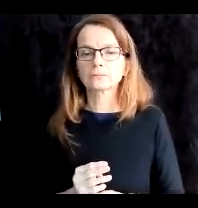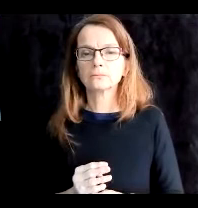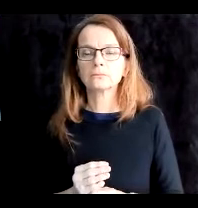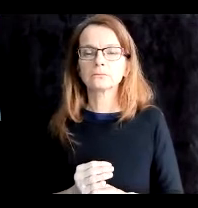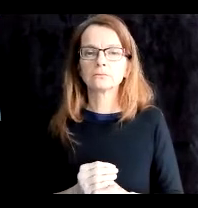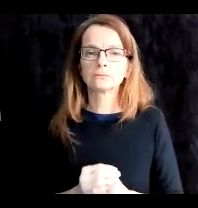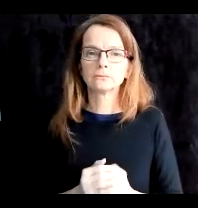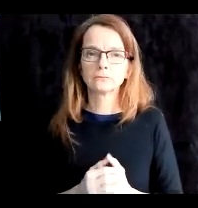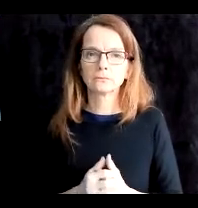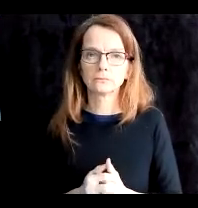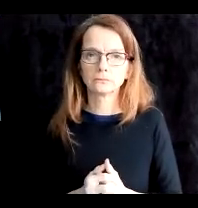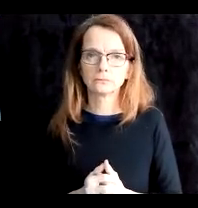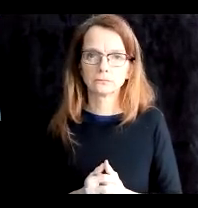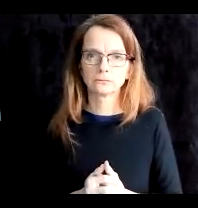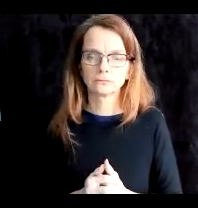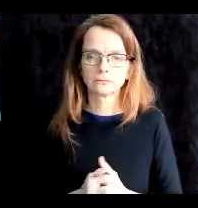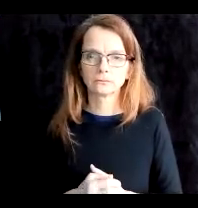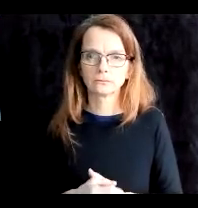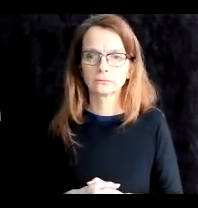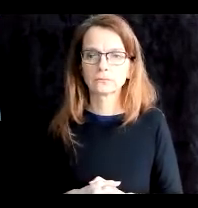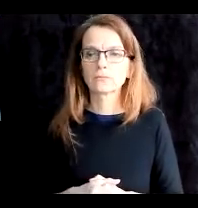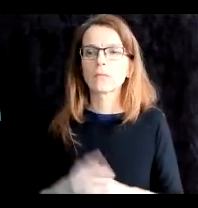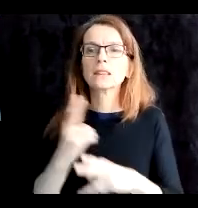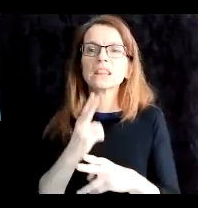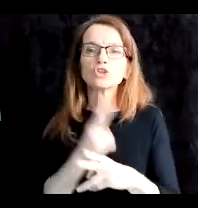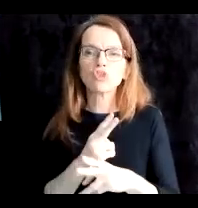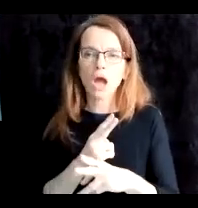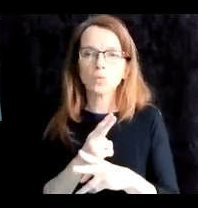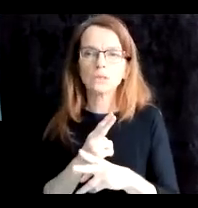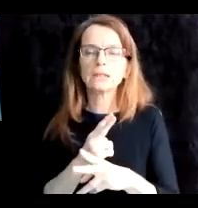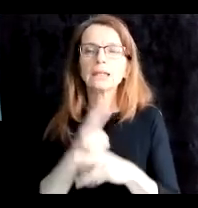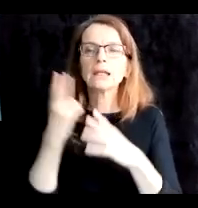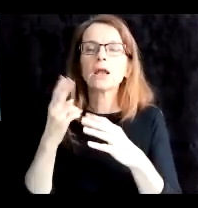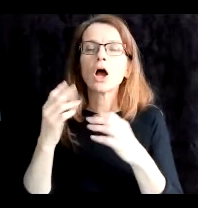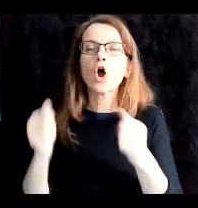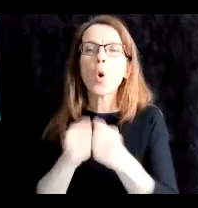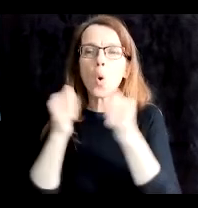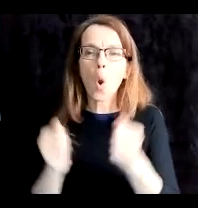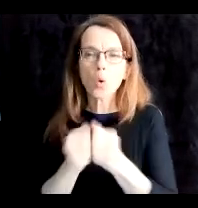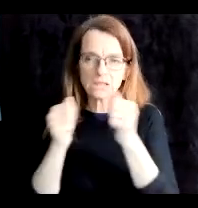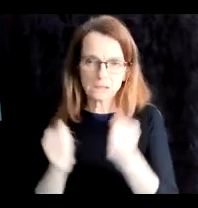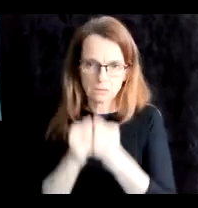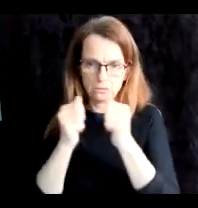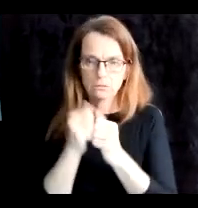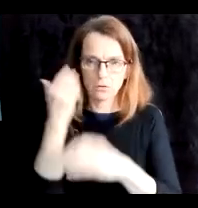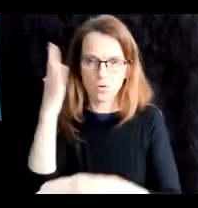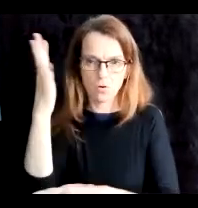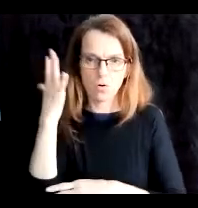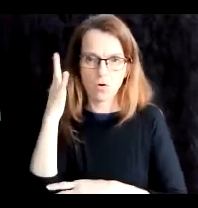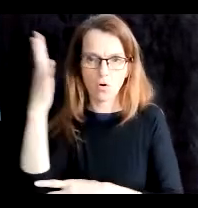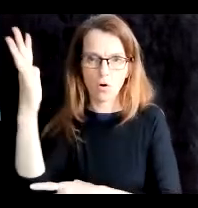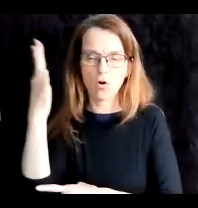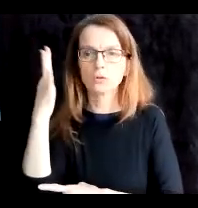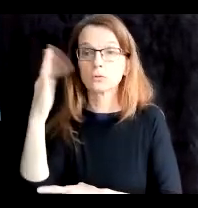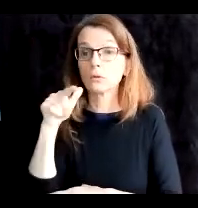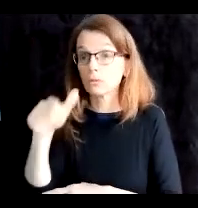with a few other Latin American countries, but with the extreme deforestation. What has citizenship to do